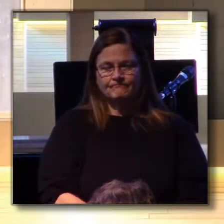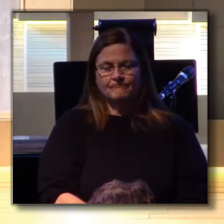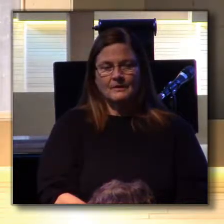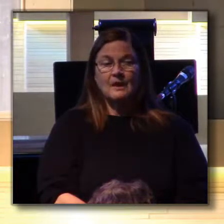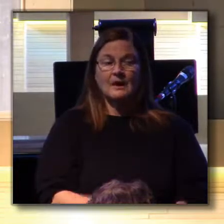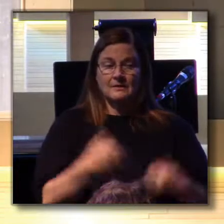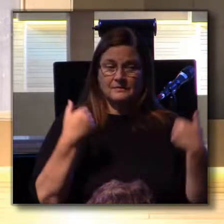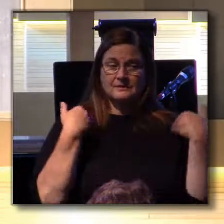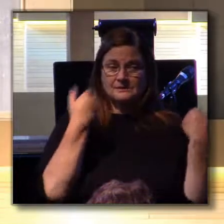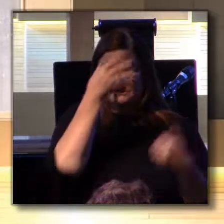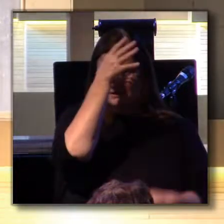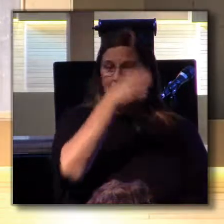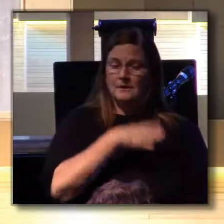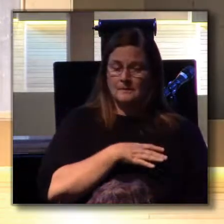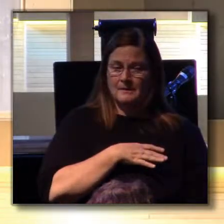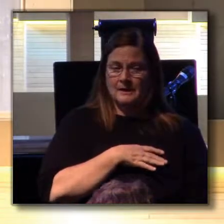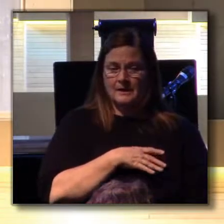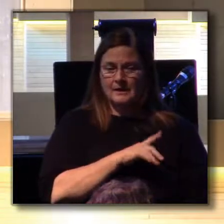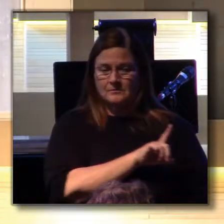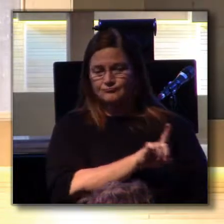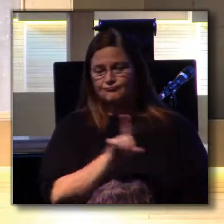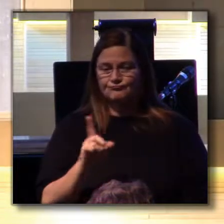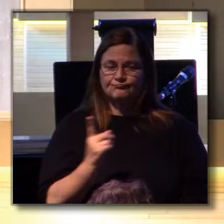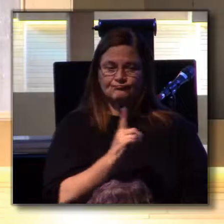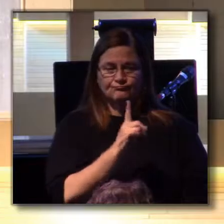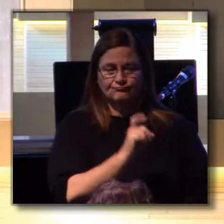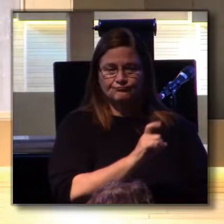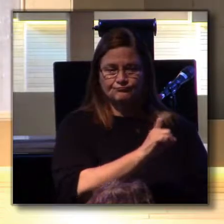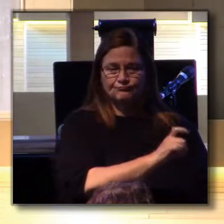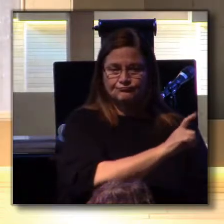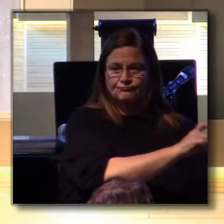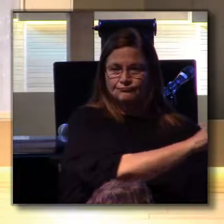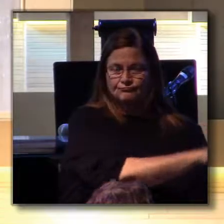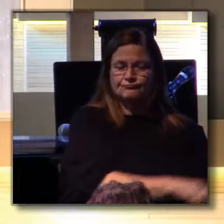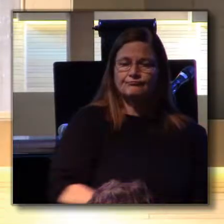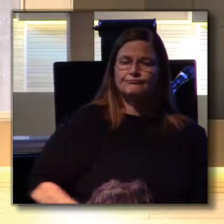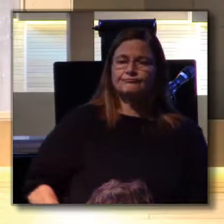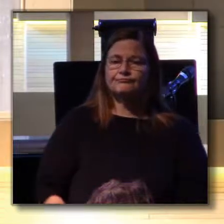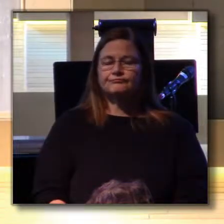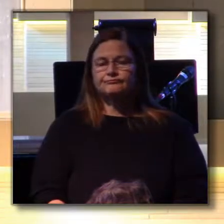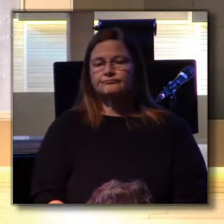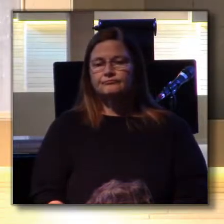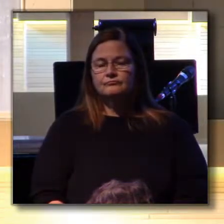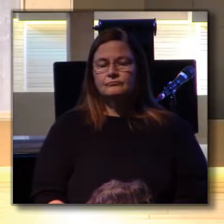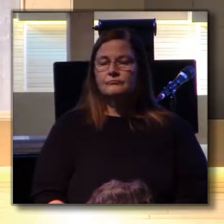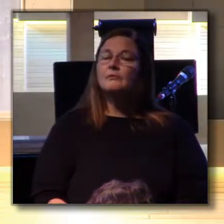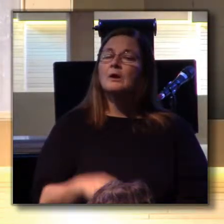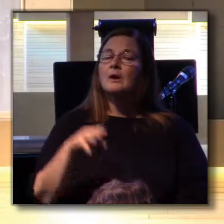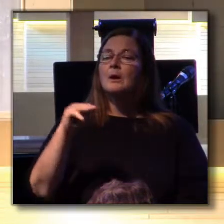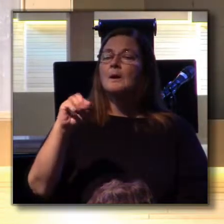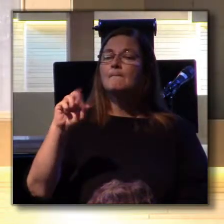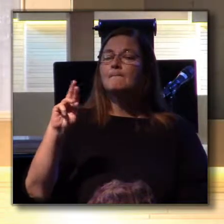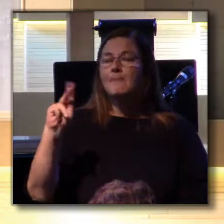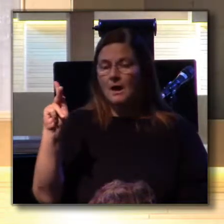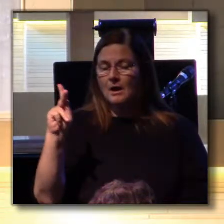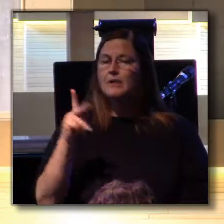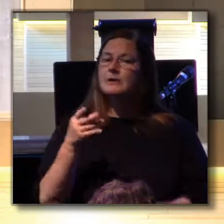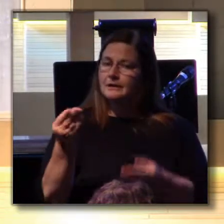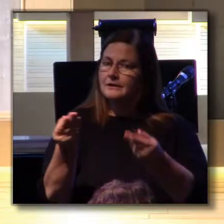man goes away. And so this is an illustration. Mark gives us an illustration. He doesn't do any